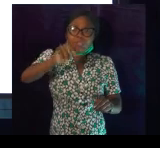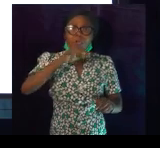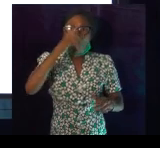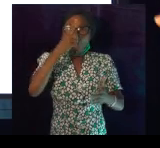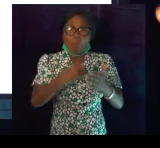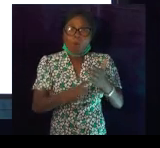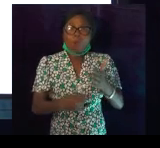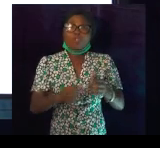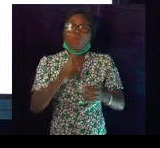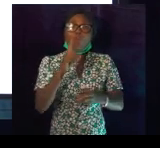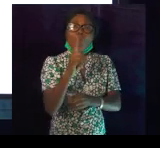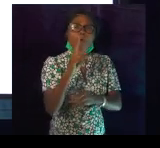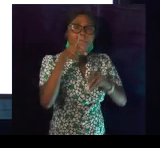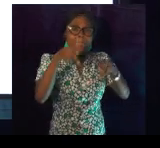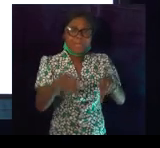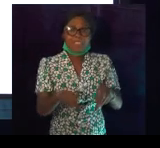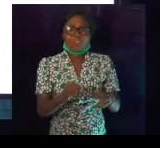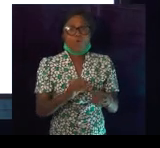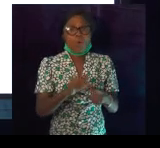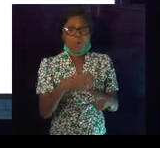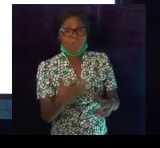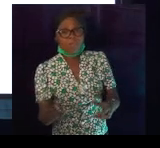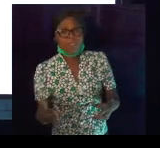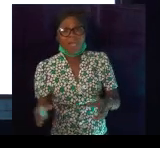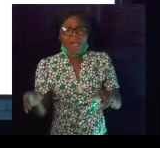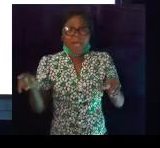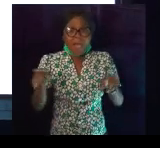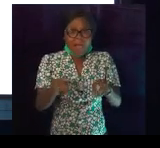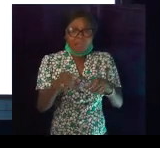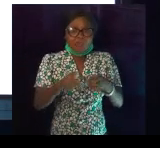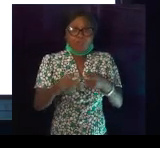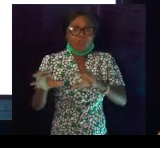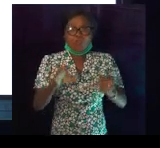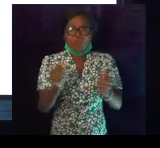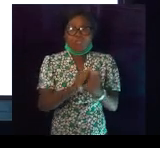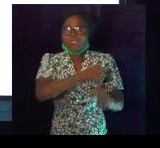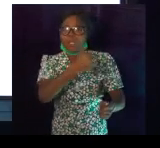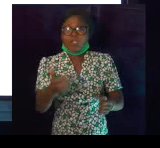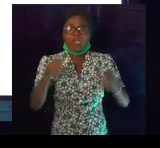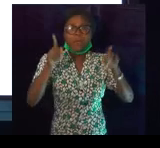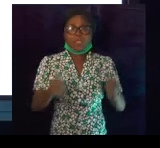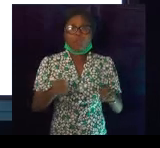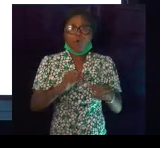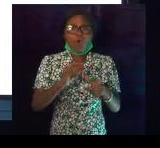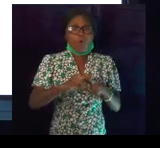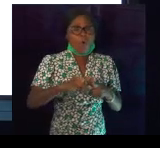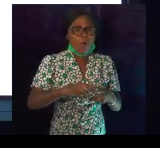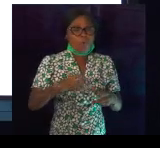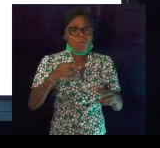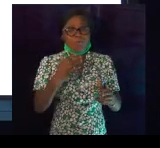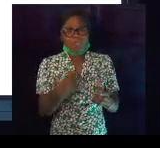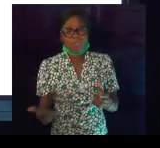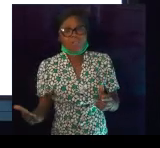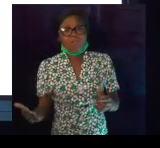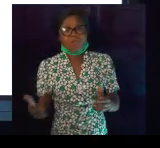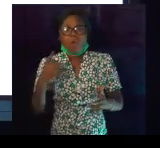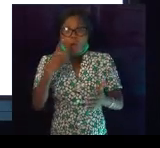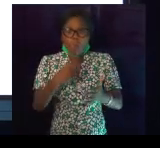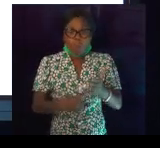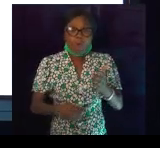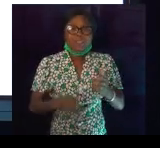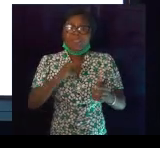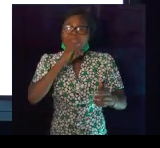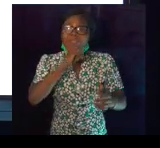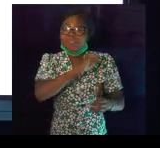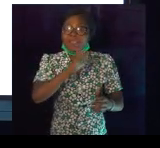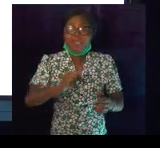shows what one person or thing has to do with another person or thing.